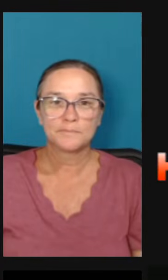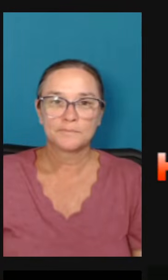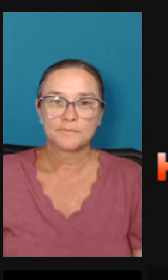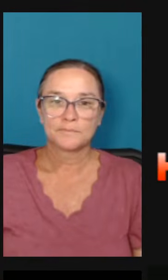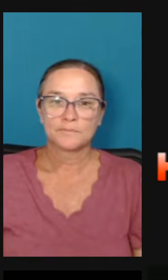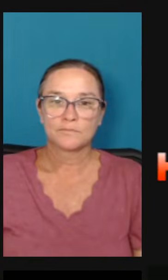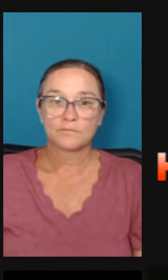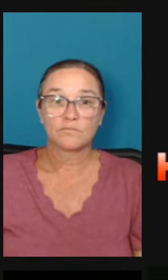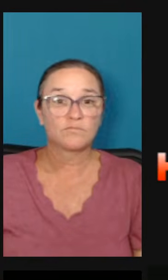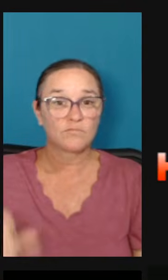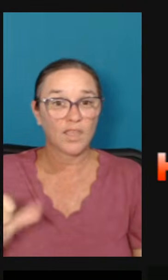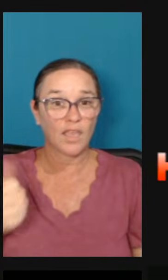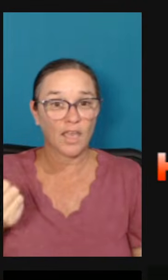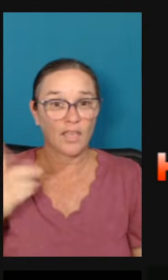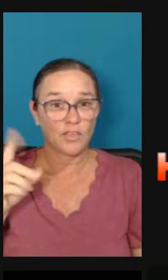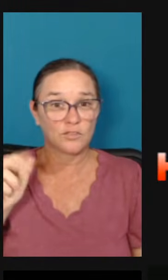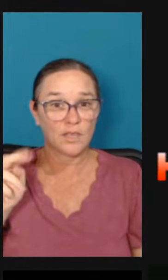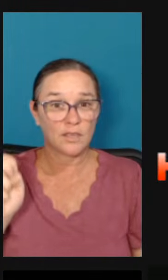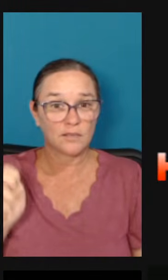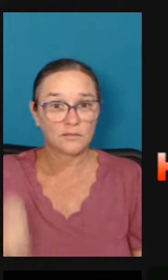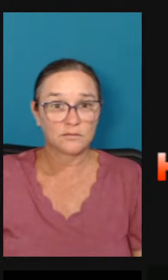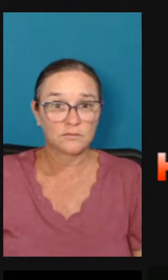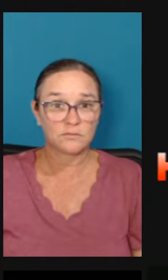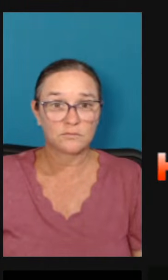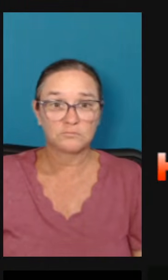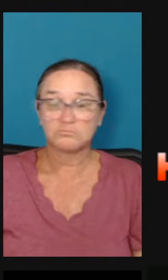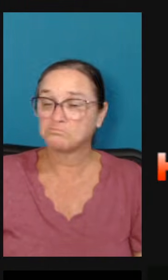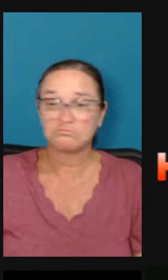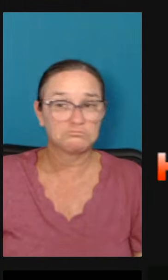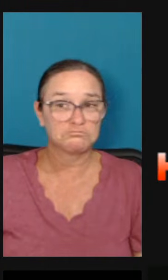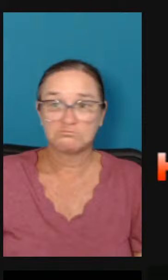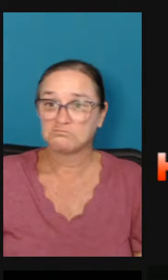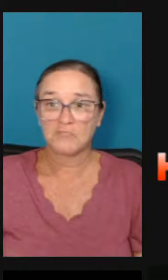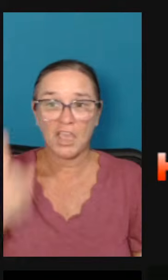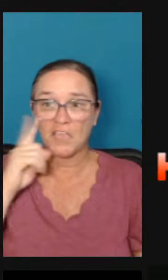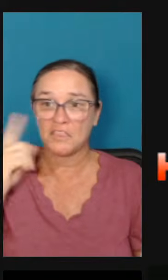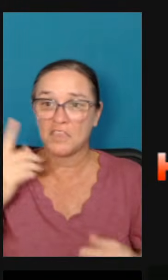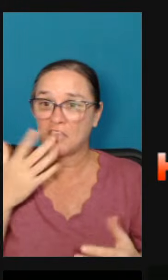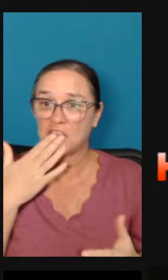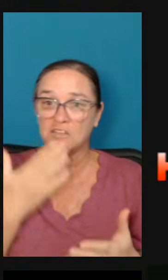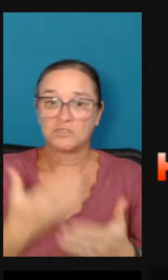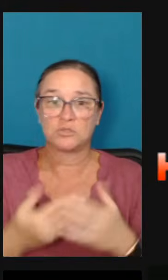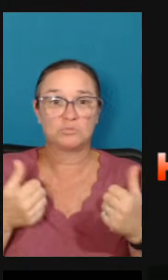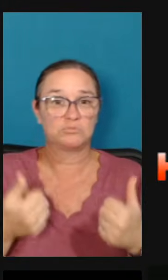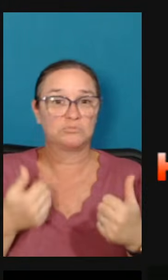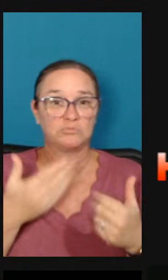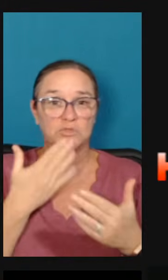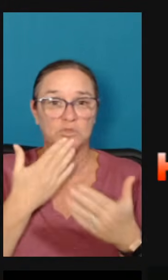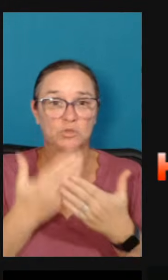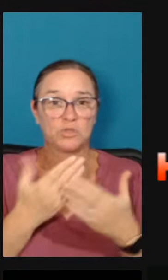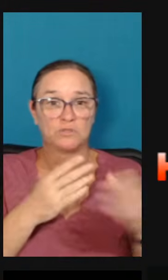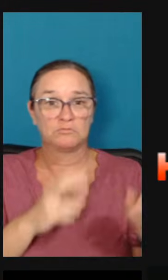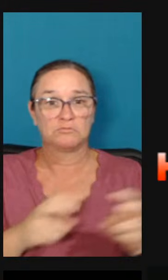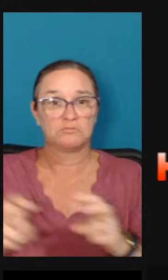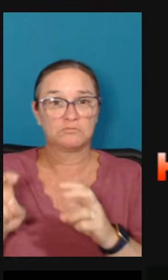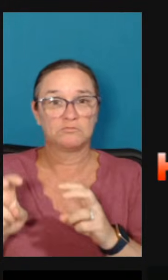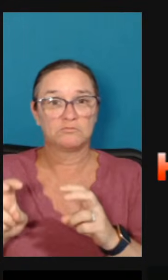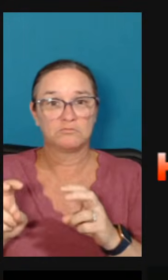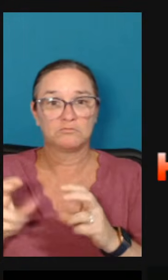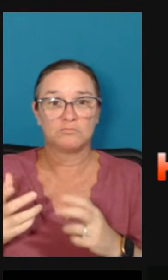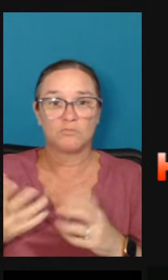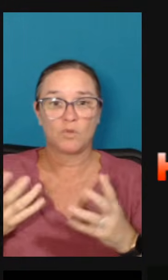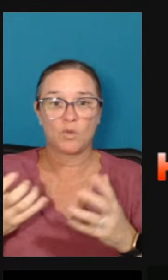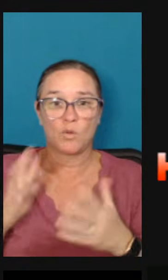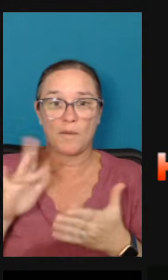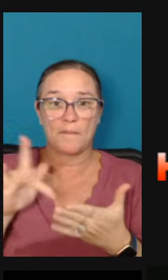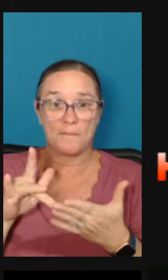Anything else at this moment, Dane, to add in here? Should I keep going? No, I think that's good and good segue. Do we want to roll or mid-roll at this point, or what